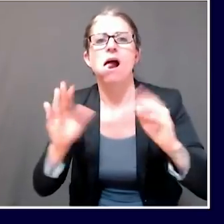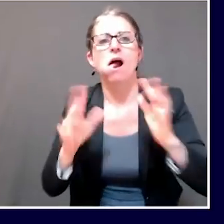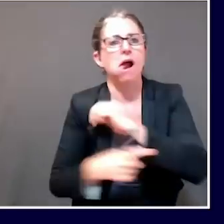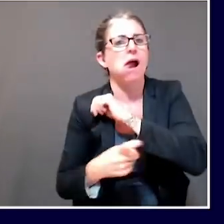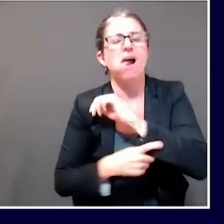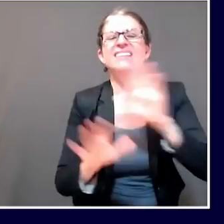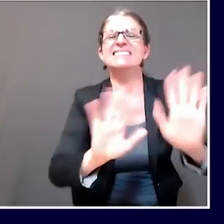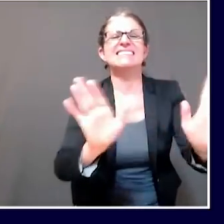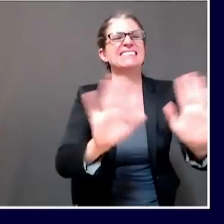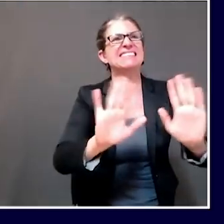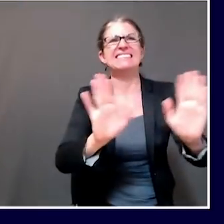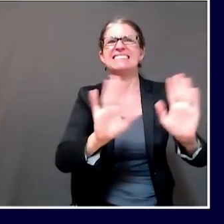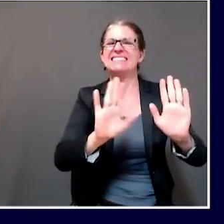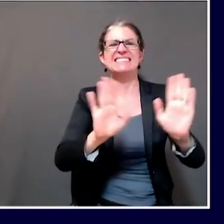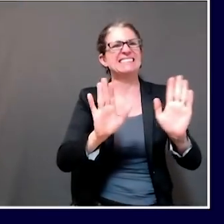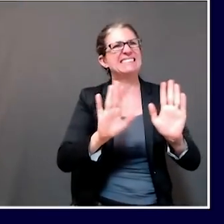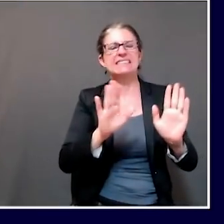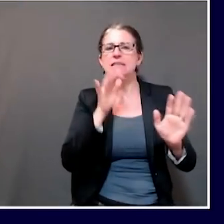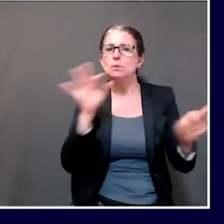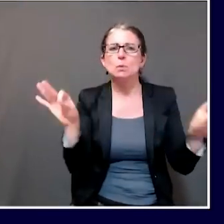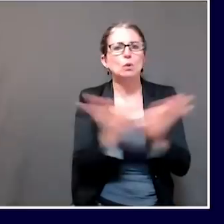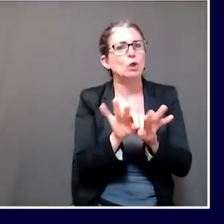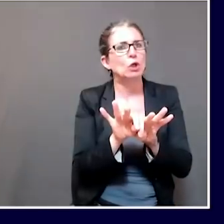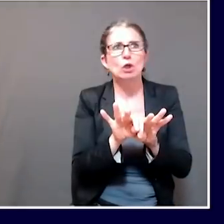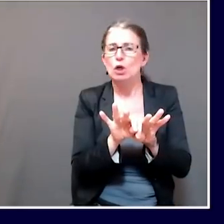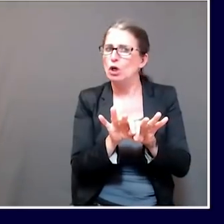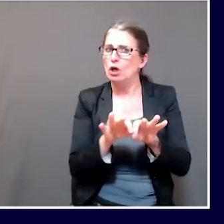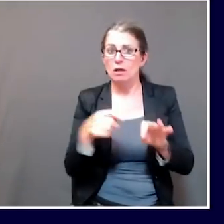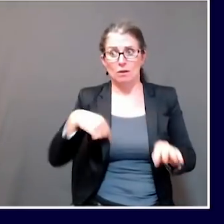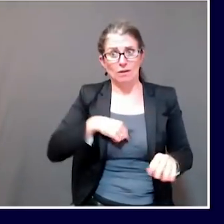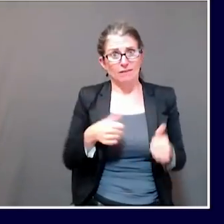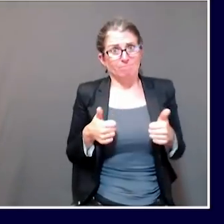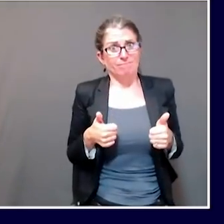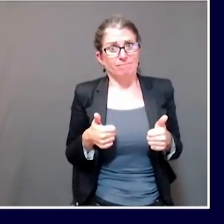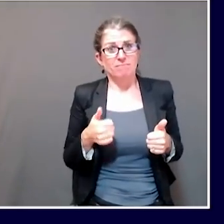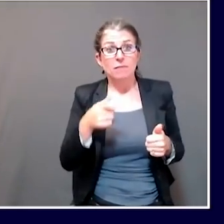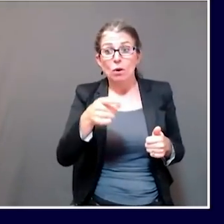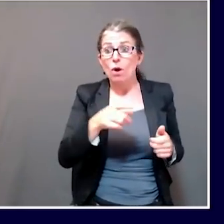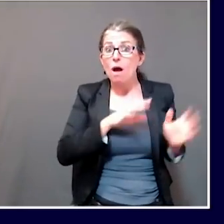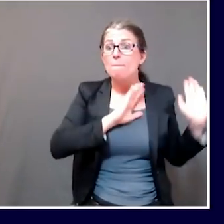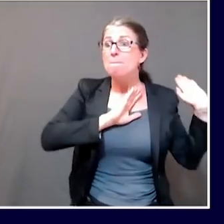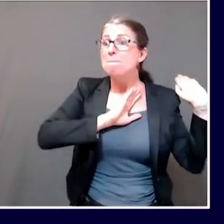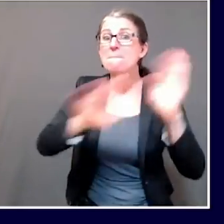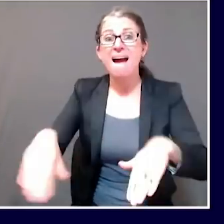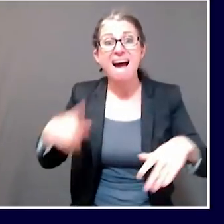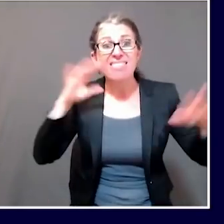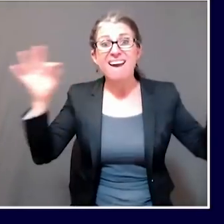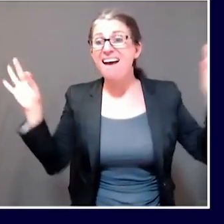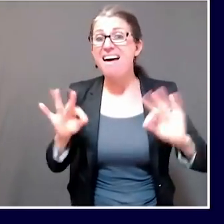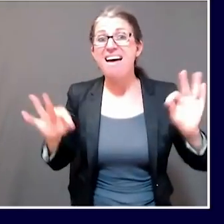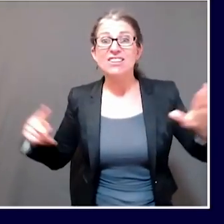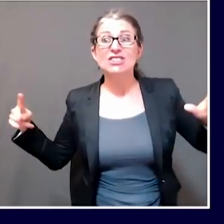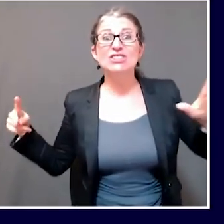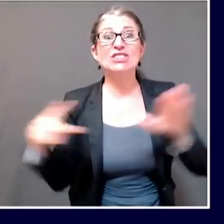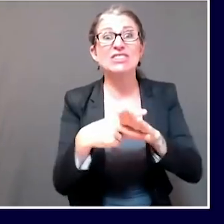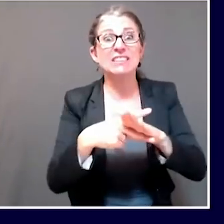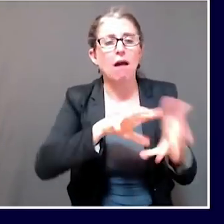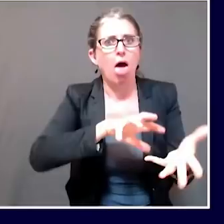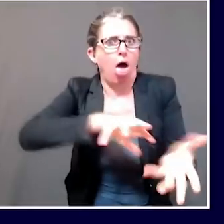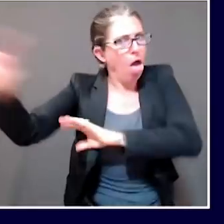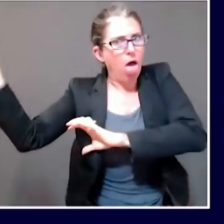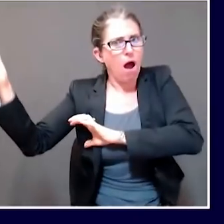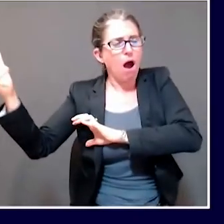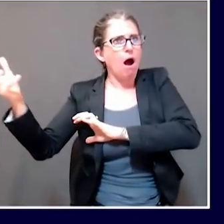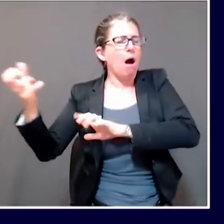too far as a state to throw out all of these months of dieting, to throw out all of these months of